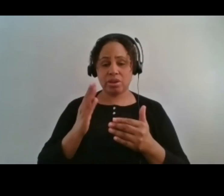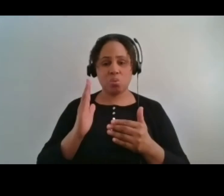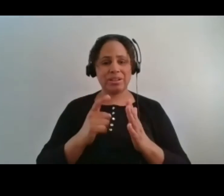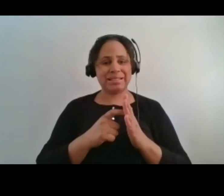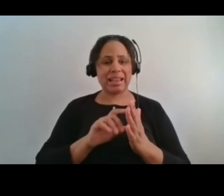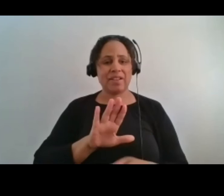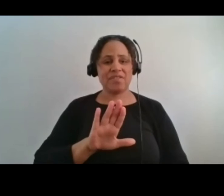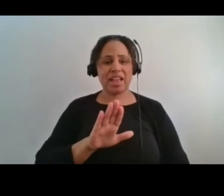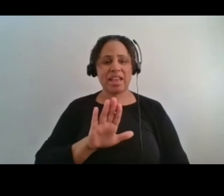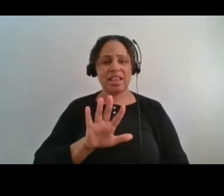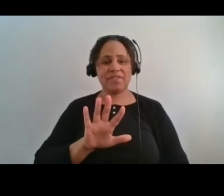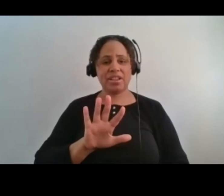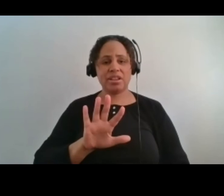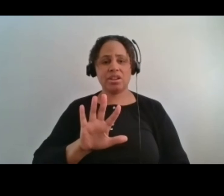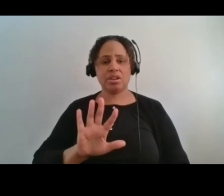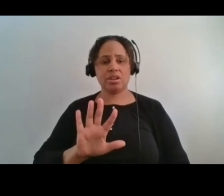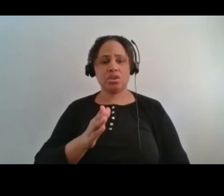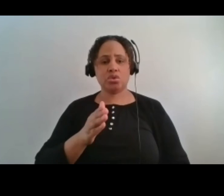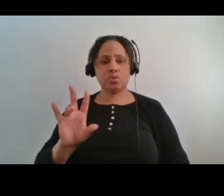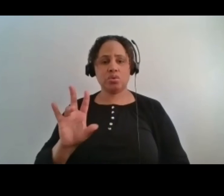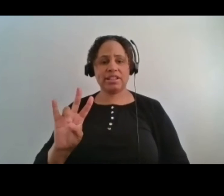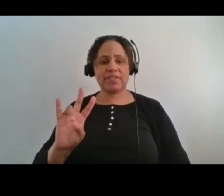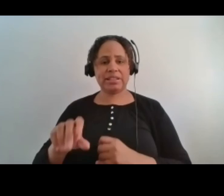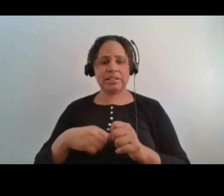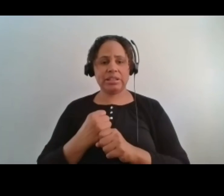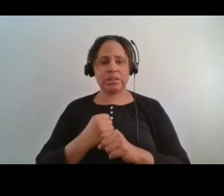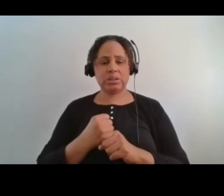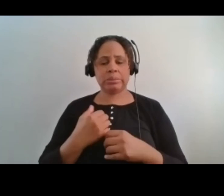years. That was kind of disheartening.